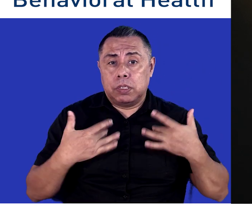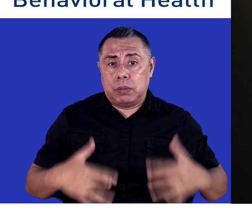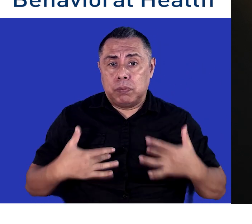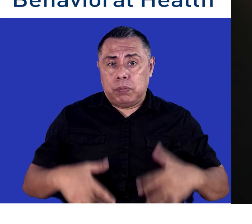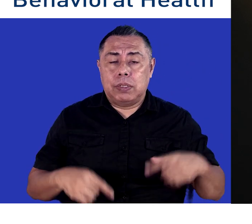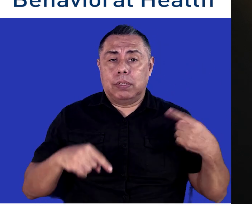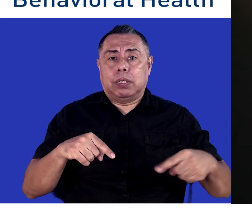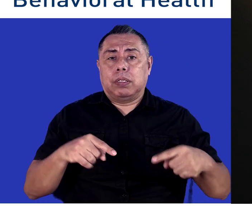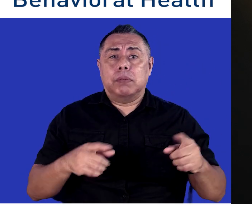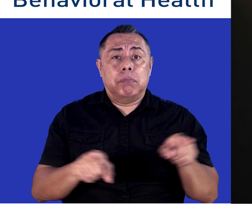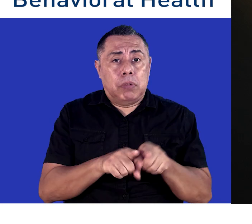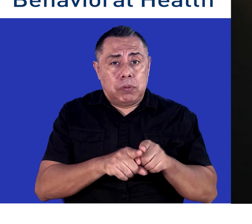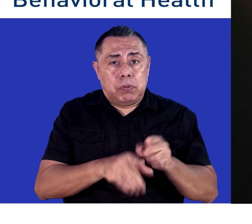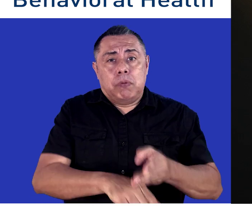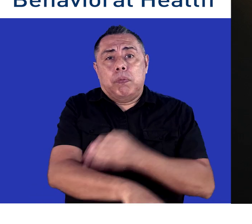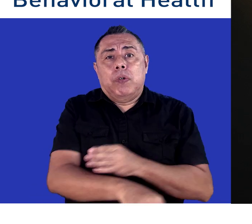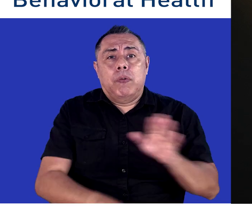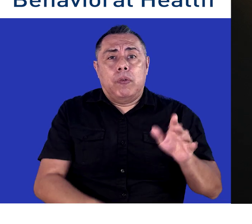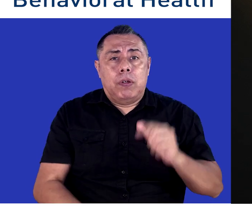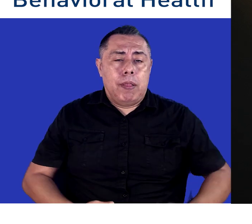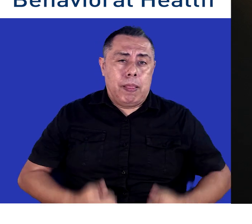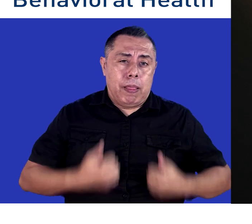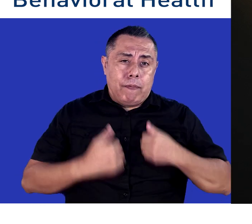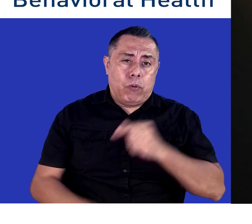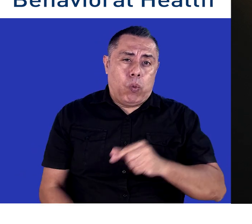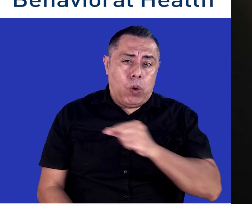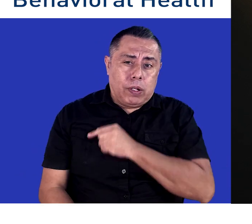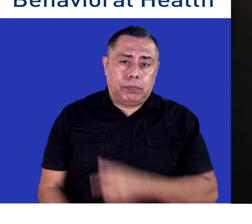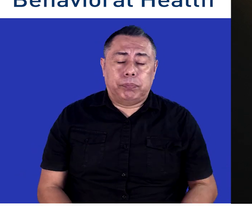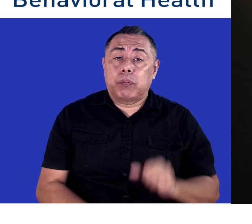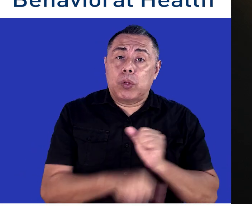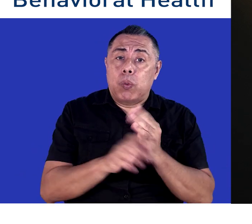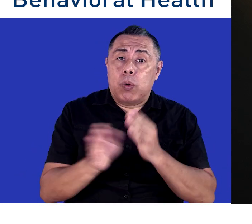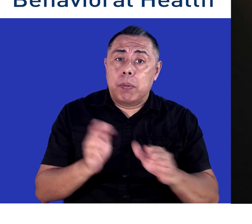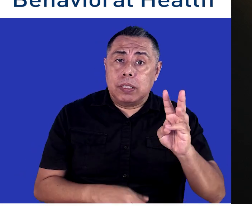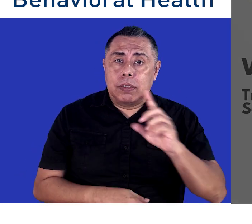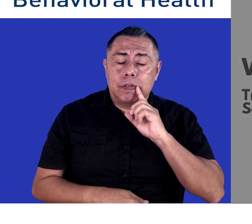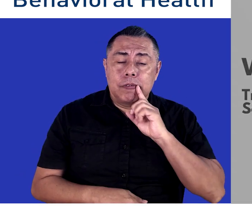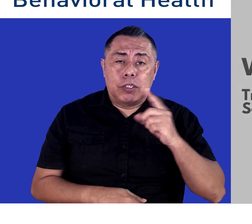with overall reductions in depression and anxiety, along with improved quality of life.